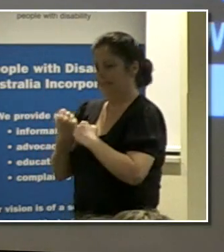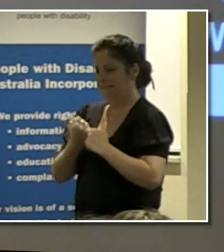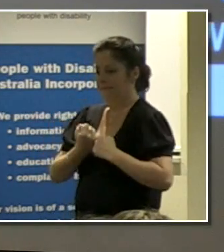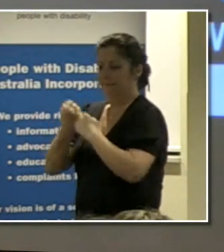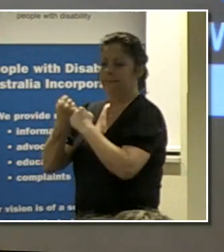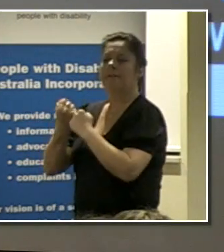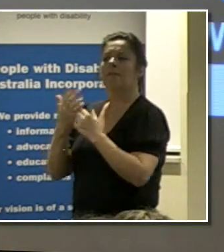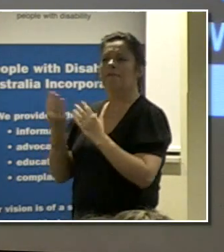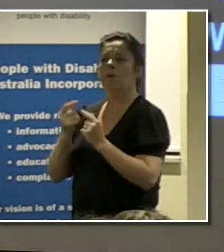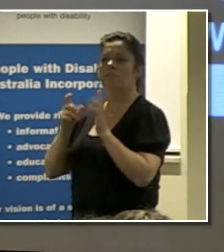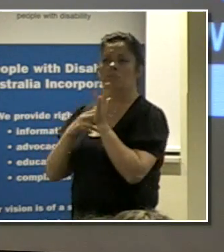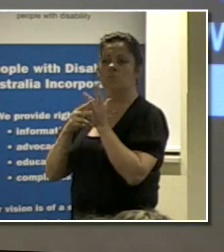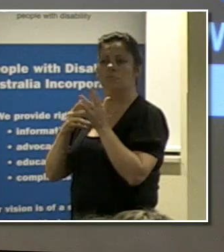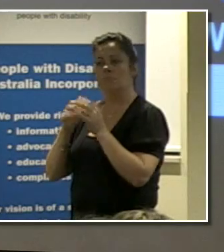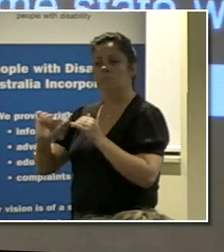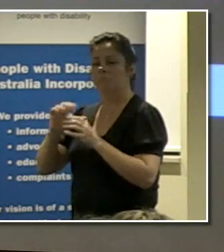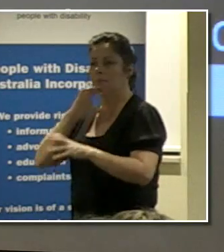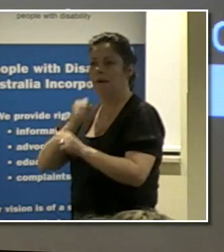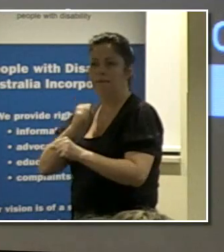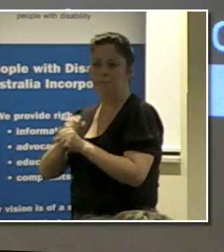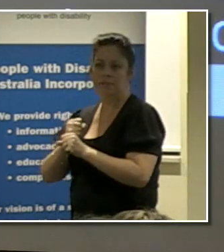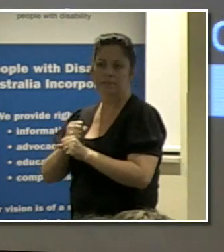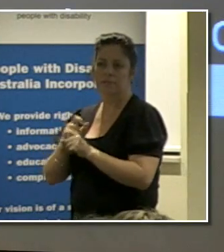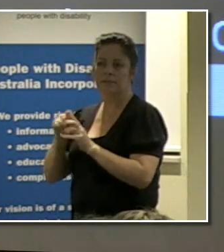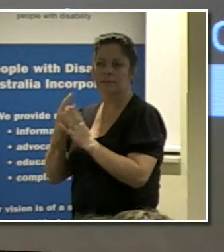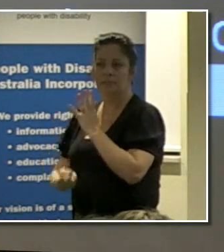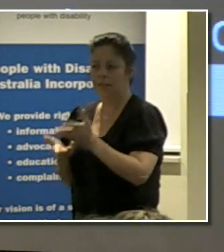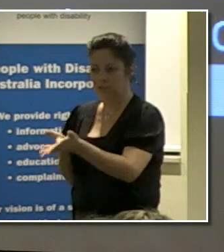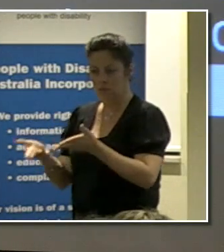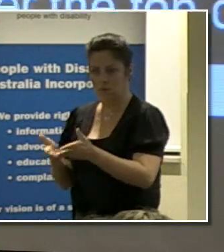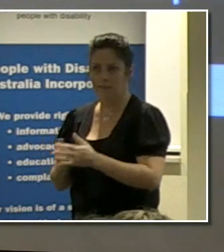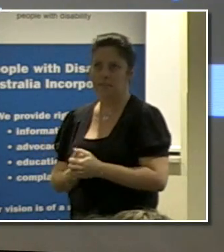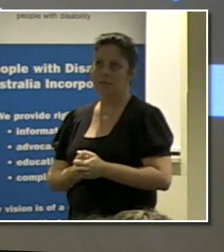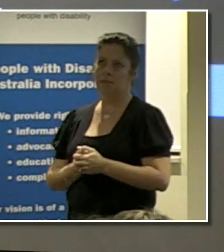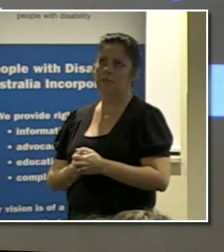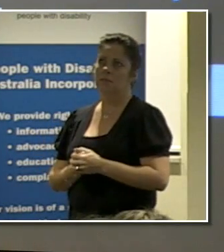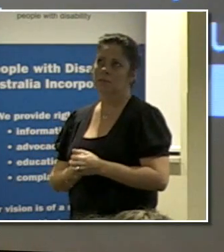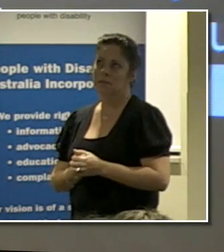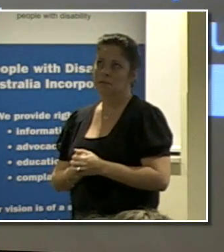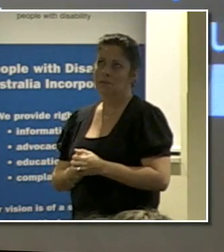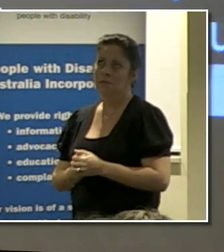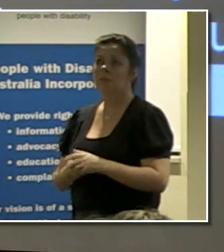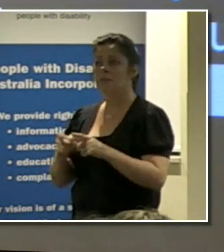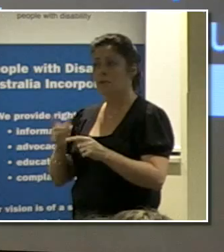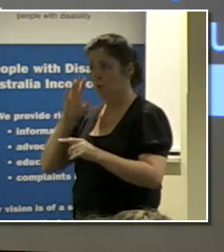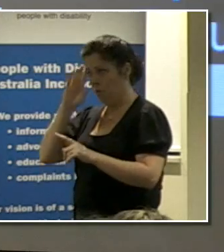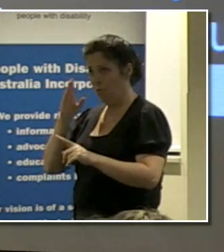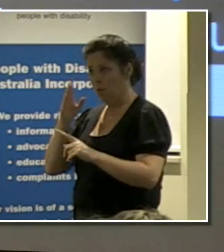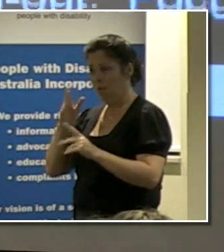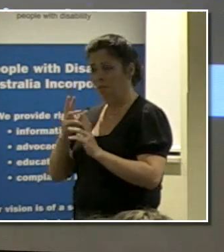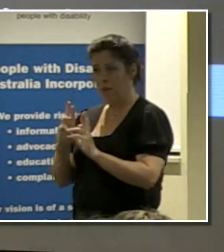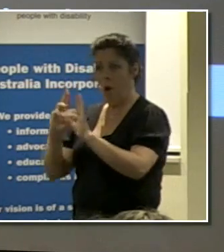sitting over the top of that geographic rollout, focusing really upon reducing wait